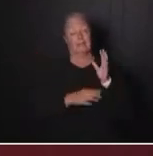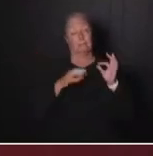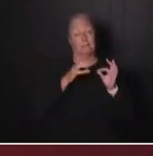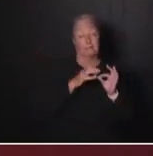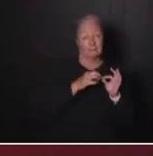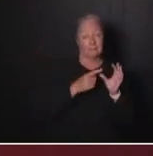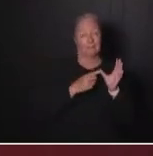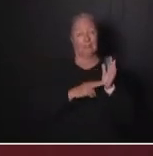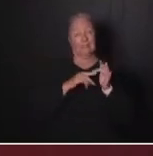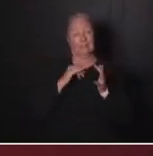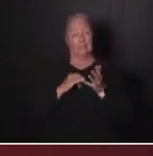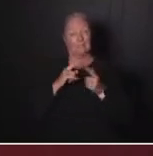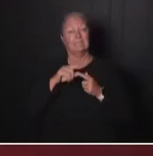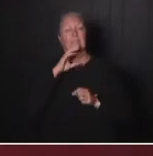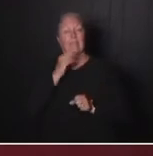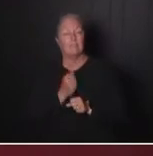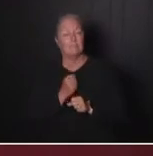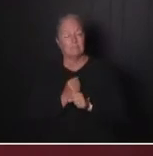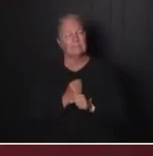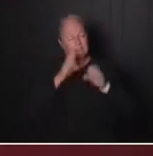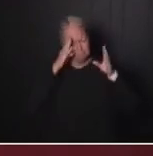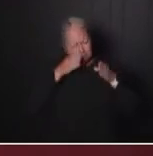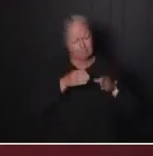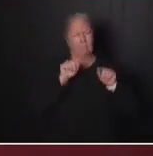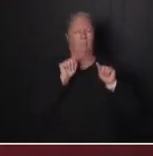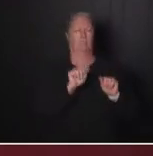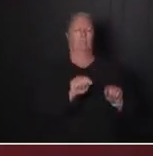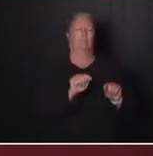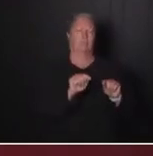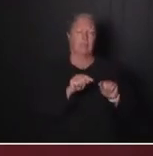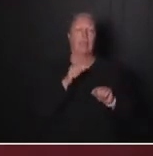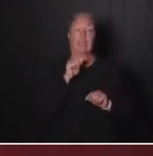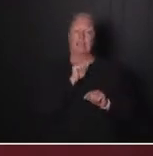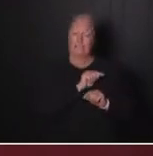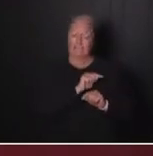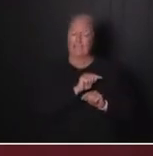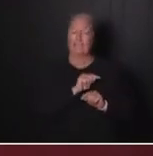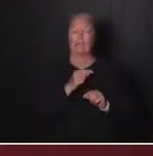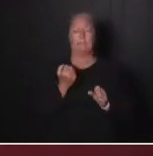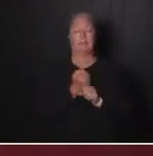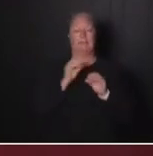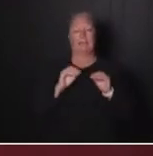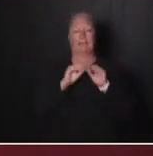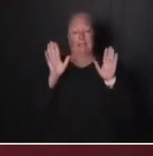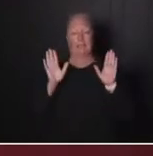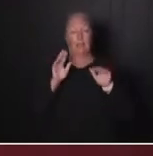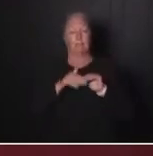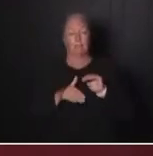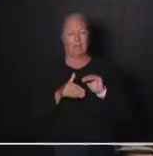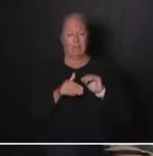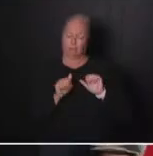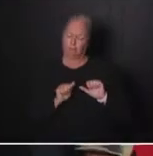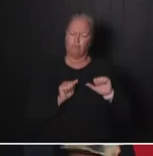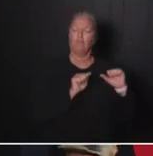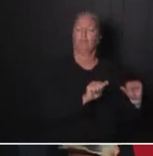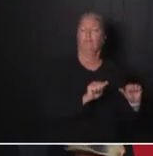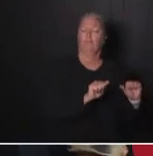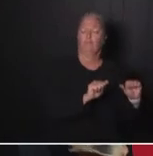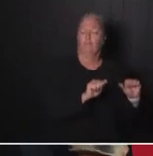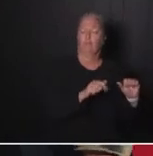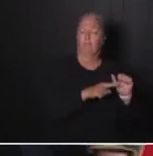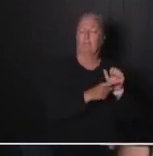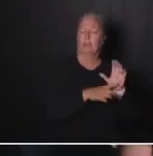about. And he also made it clear which side he's chosen, and that's your side. There are also two